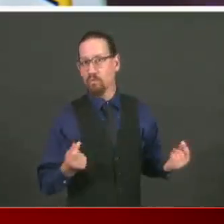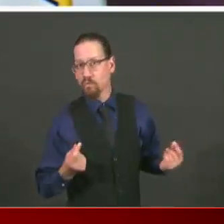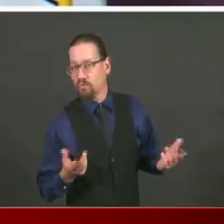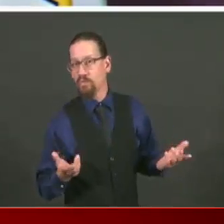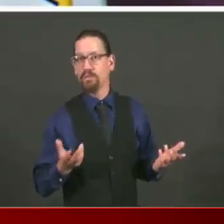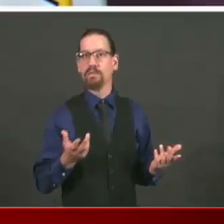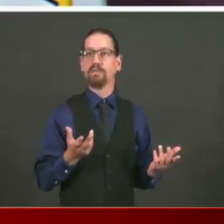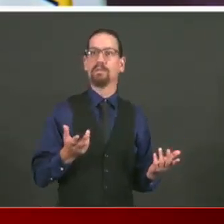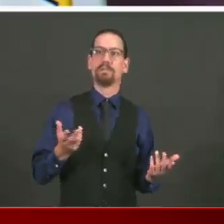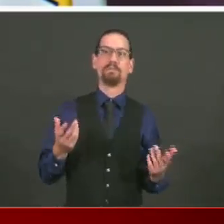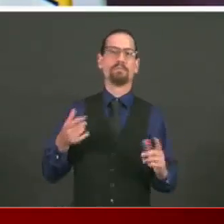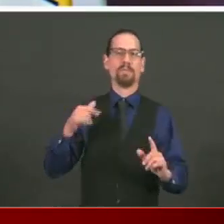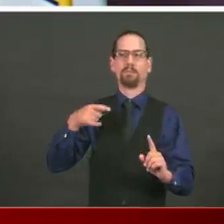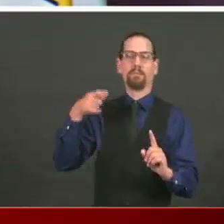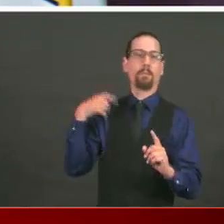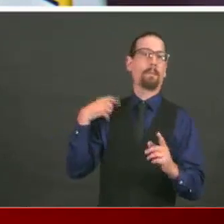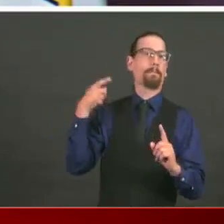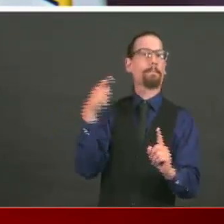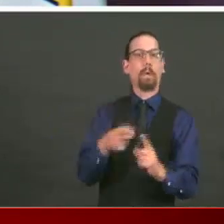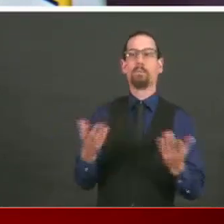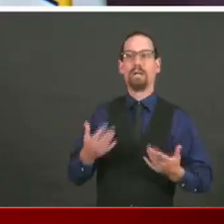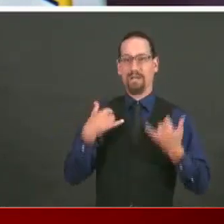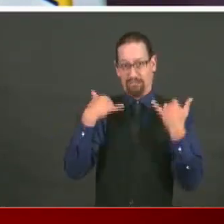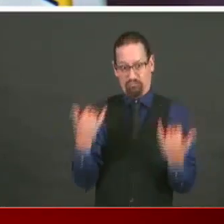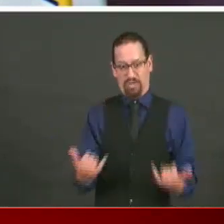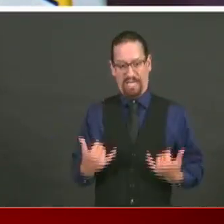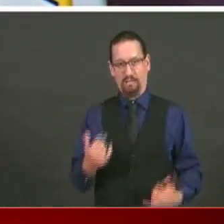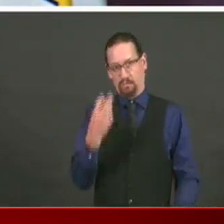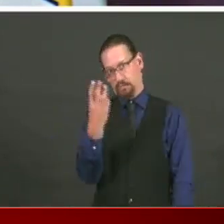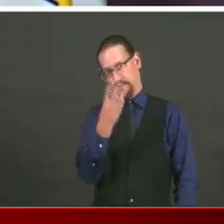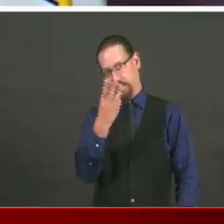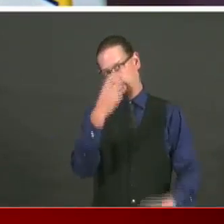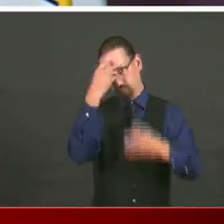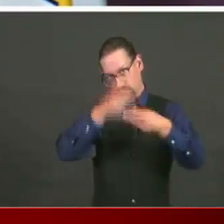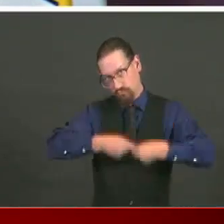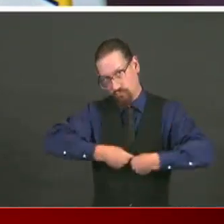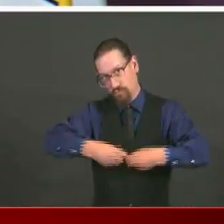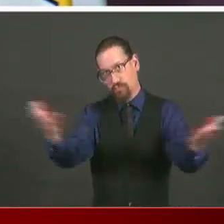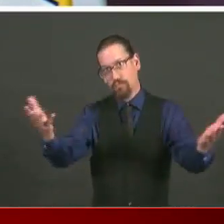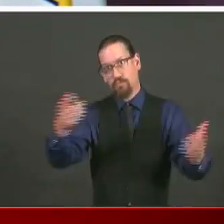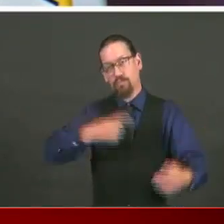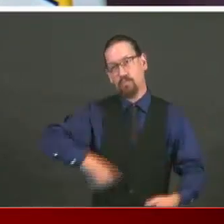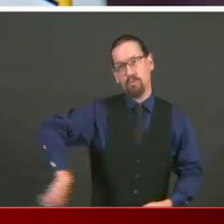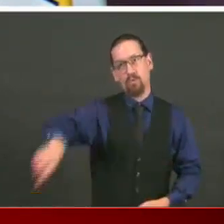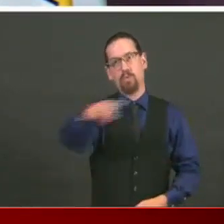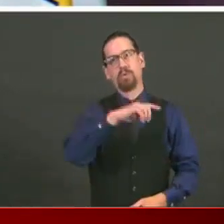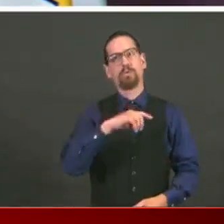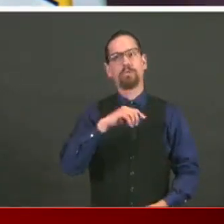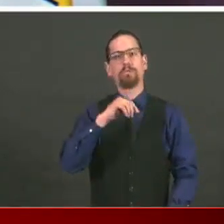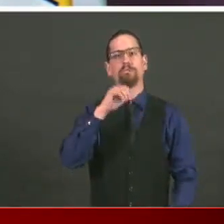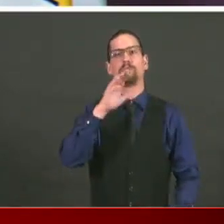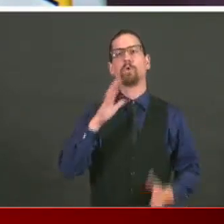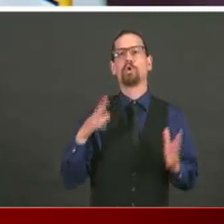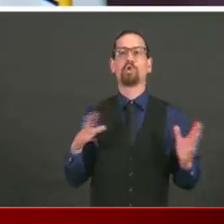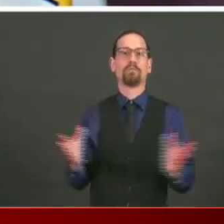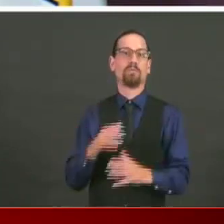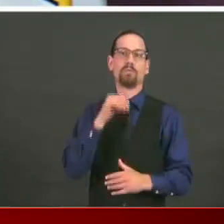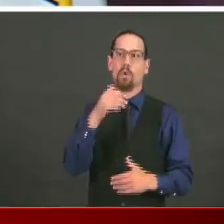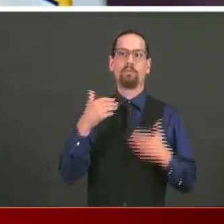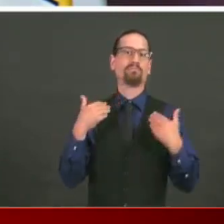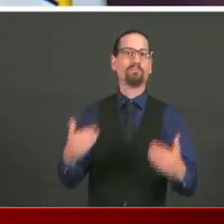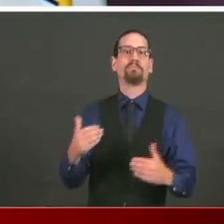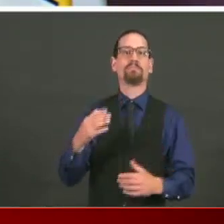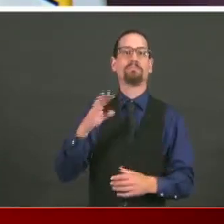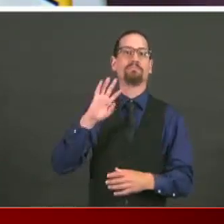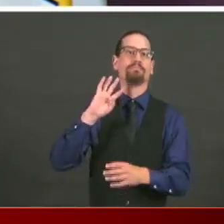about an alternative plan and don't pack the family of four into the car and head to Scarborough thinking you're going to spend the day there. because it's